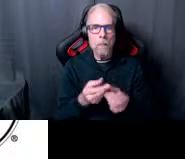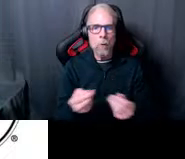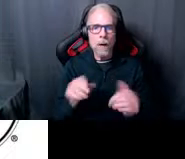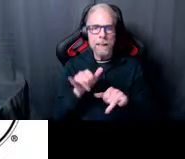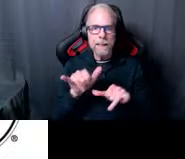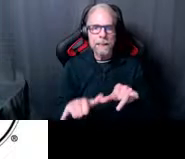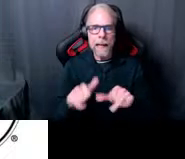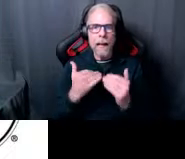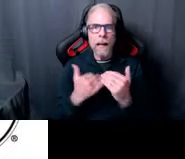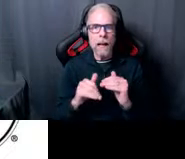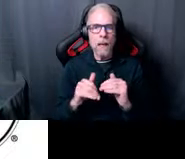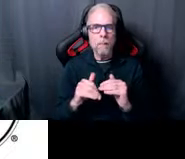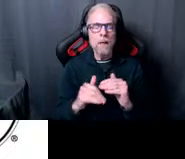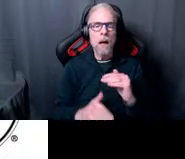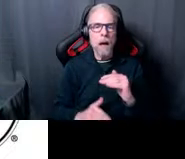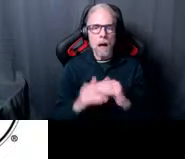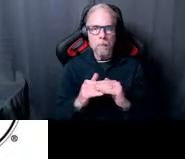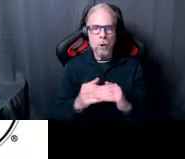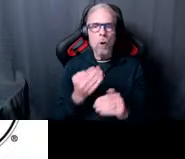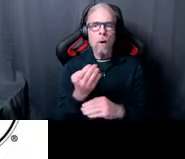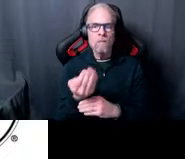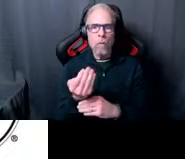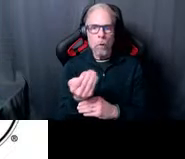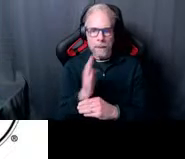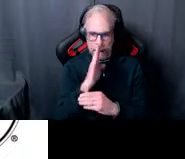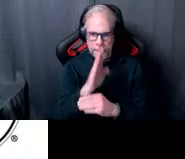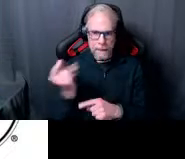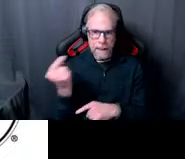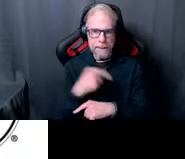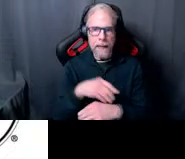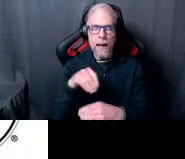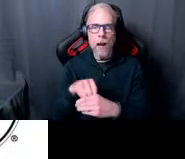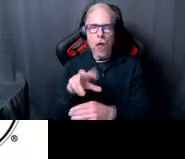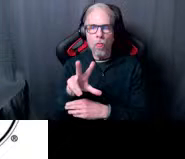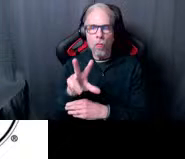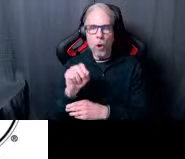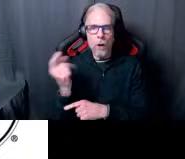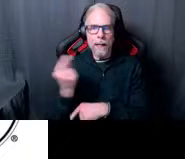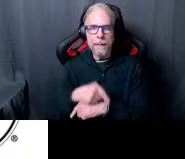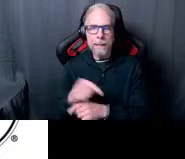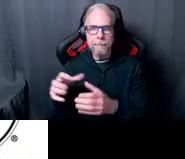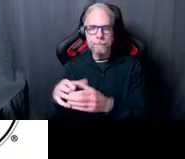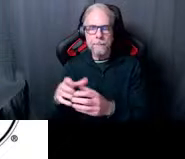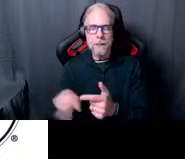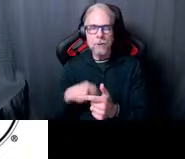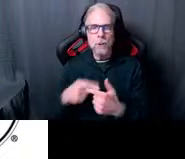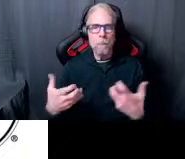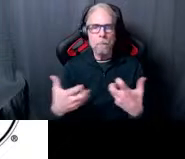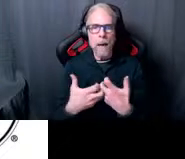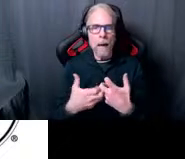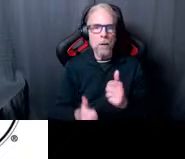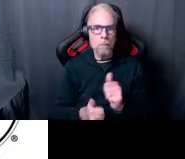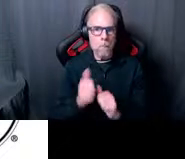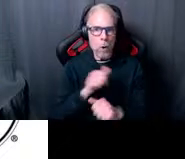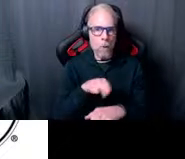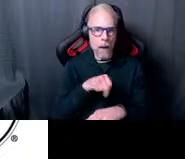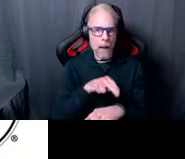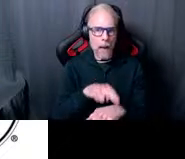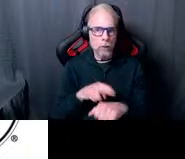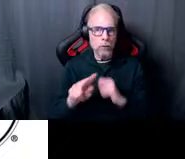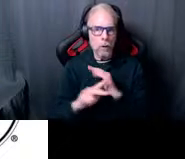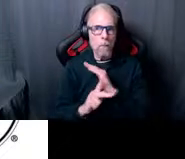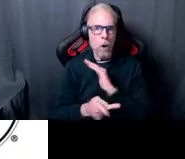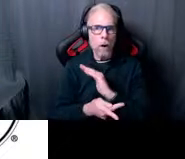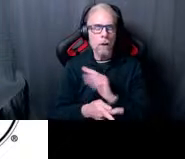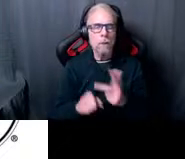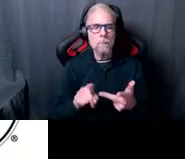more than 14 consecutive days in a 30-day period to match most national parks. And it will